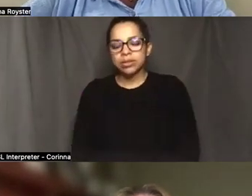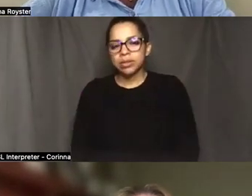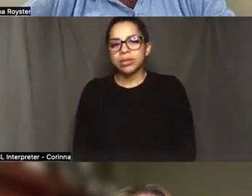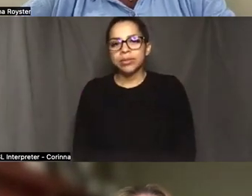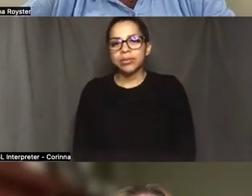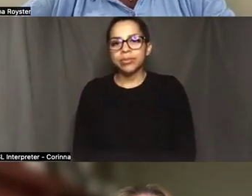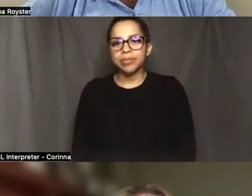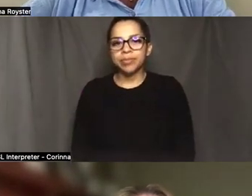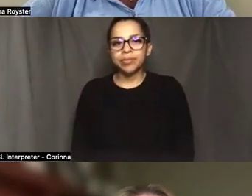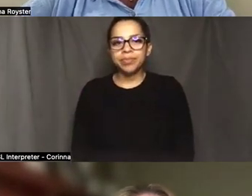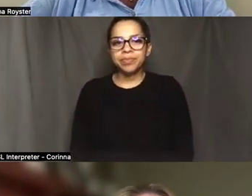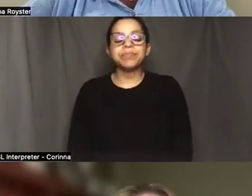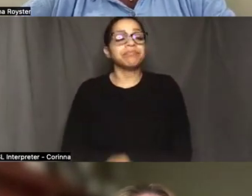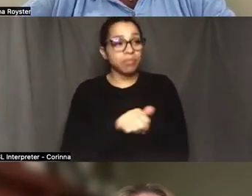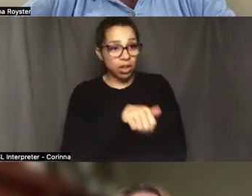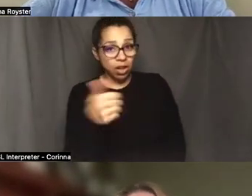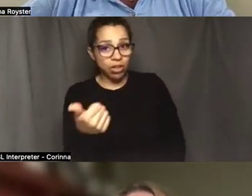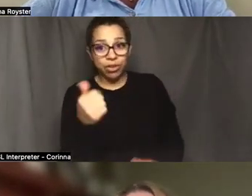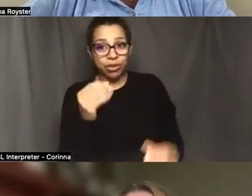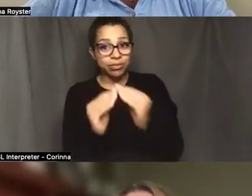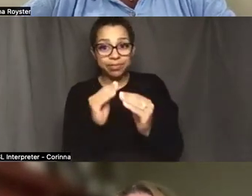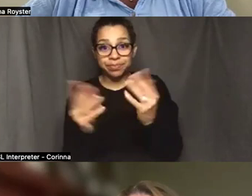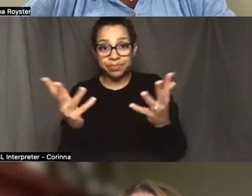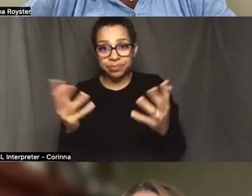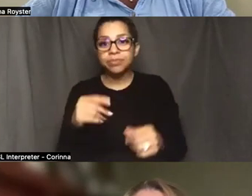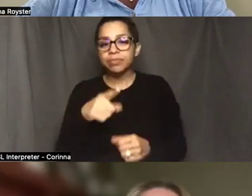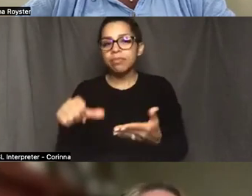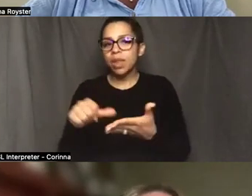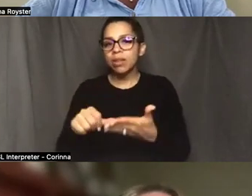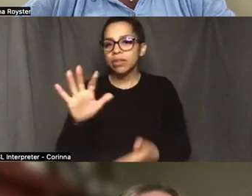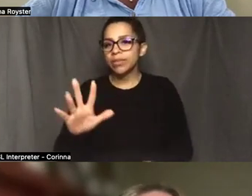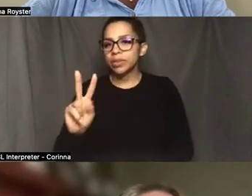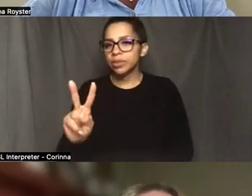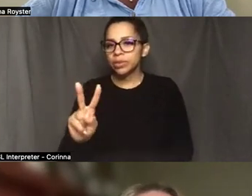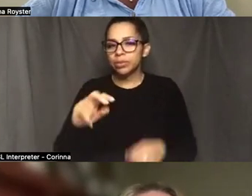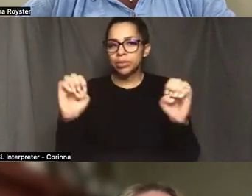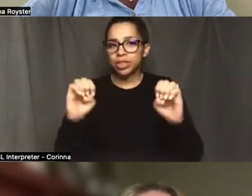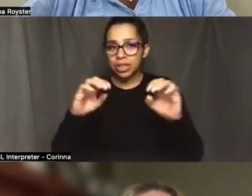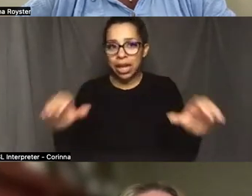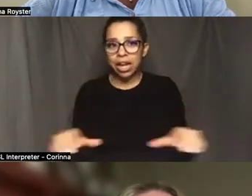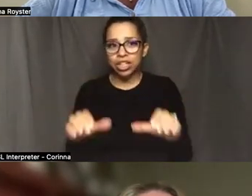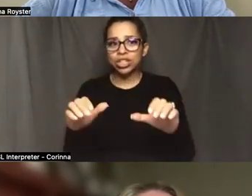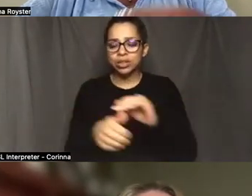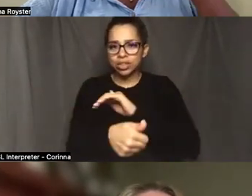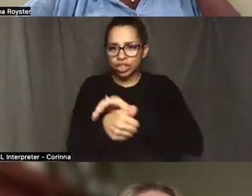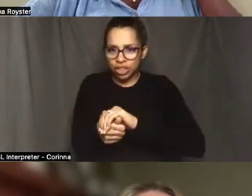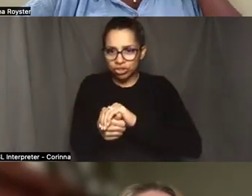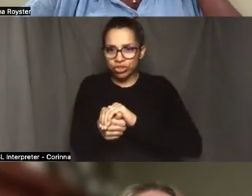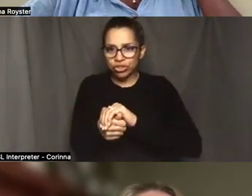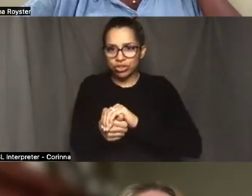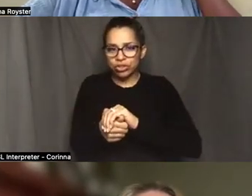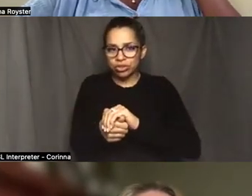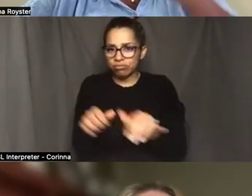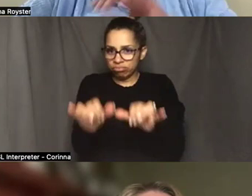Some other revisions that were made, page 52, the emergency action shelter in place. So the revision is to